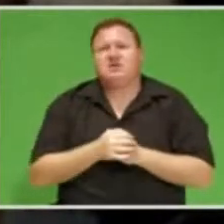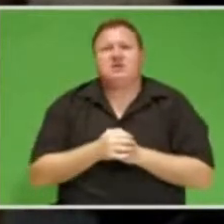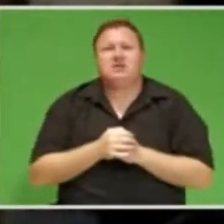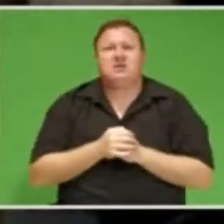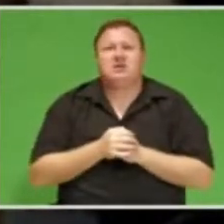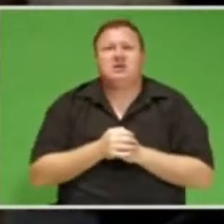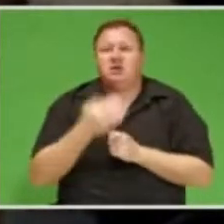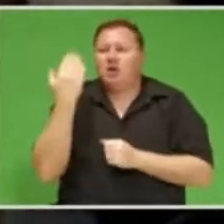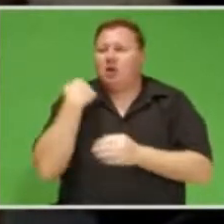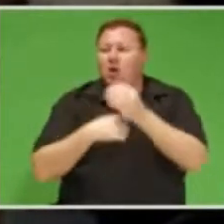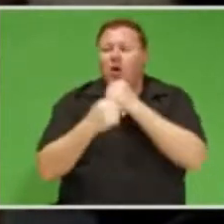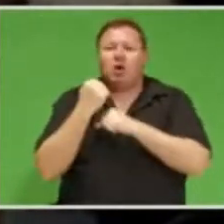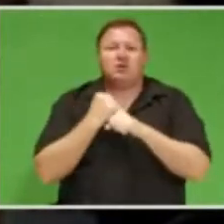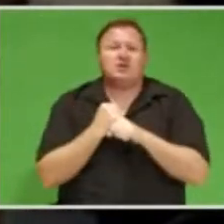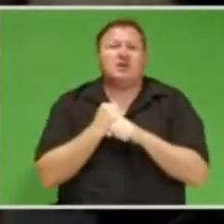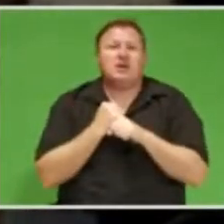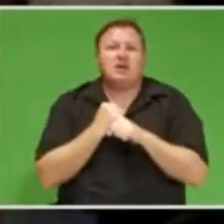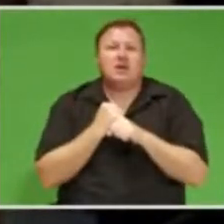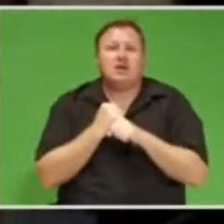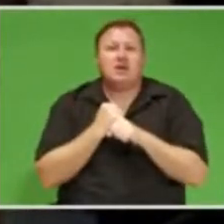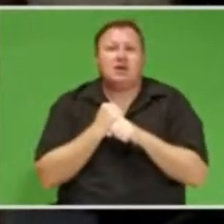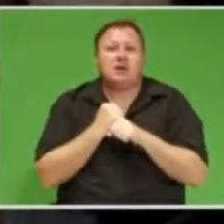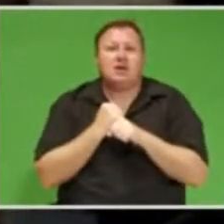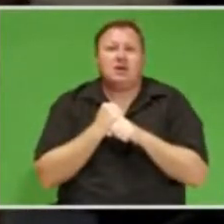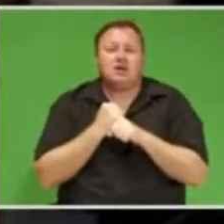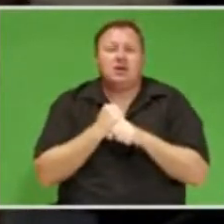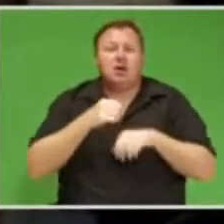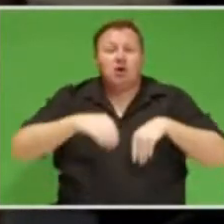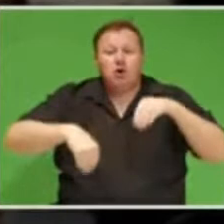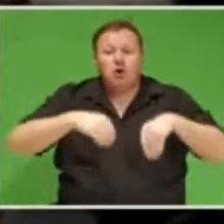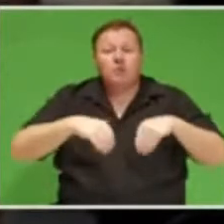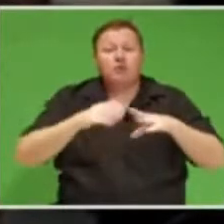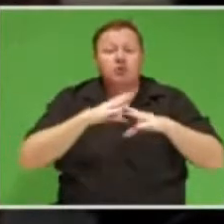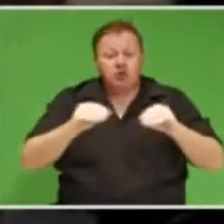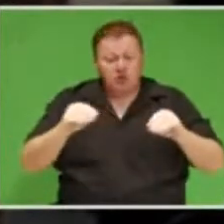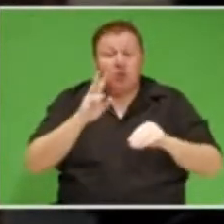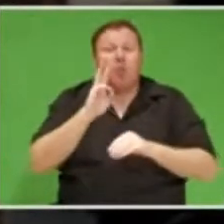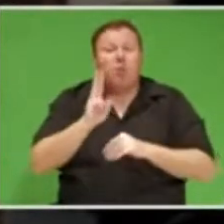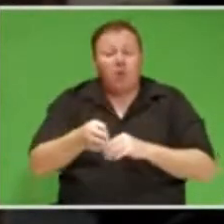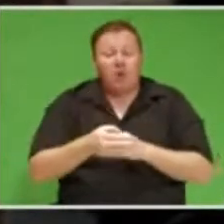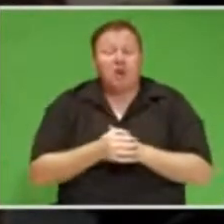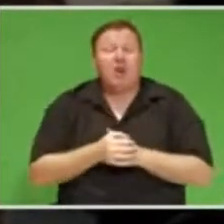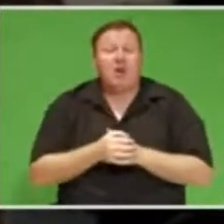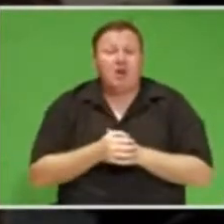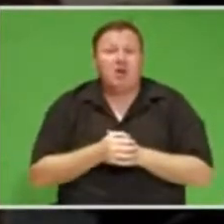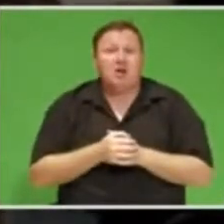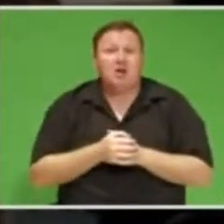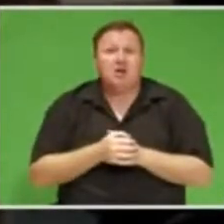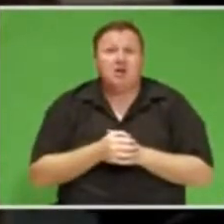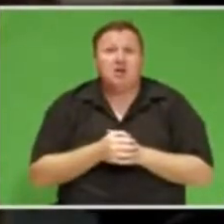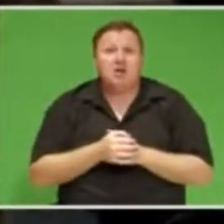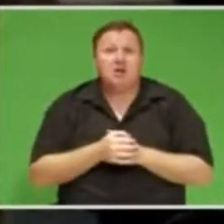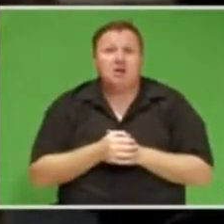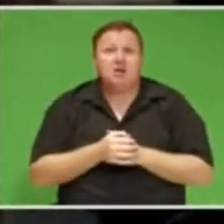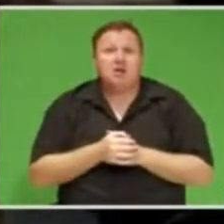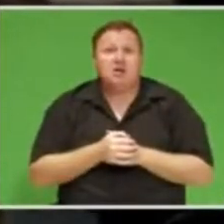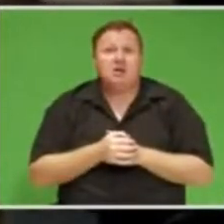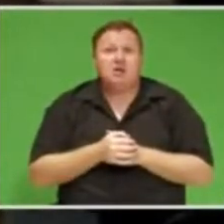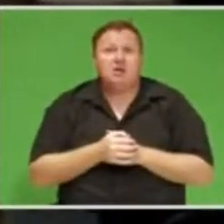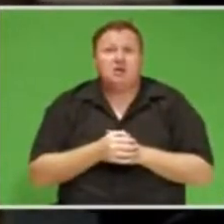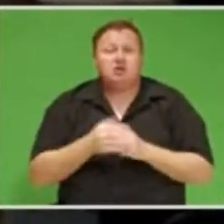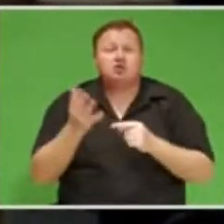we would take decisive action against corruption and make a clear break with the era of state